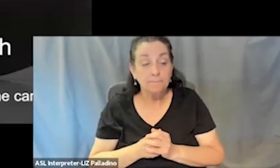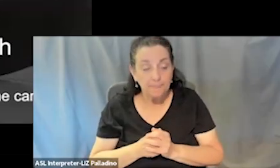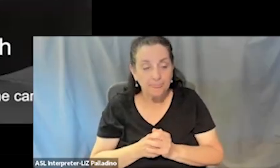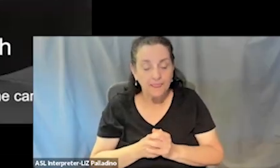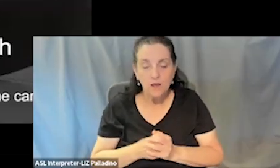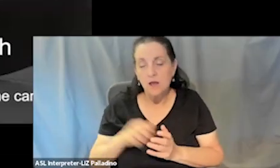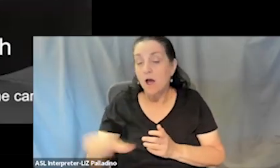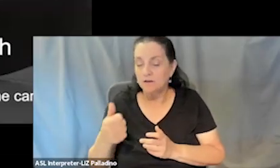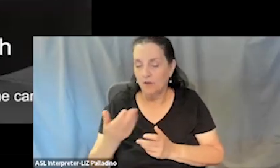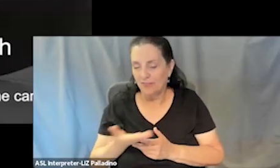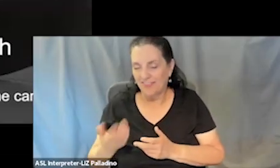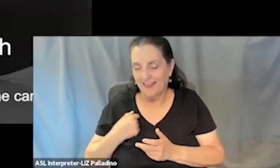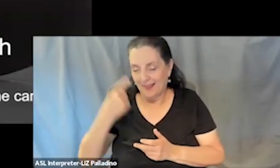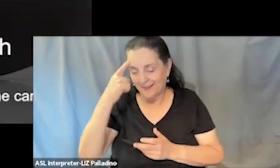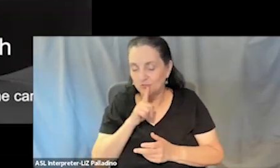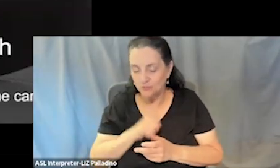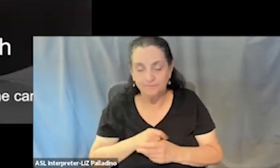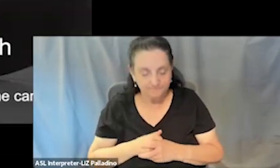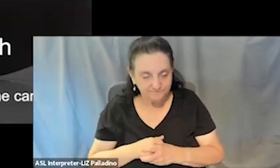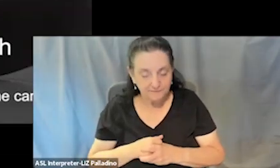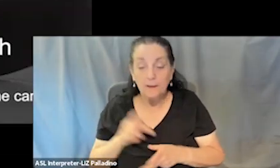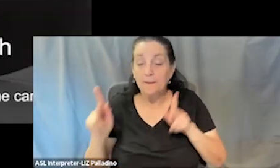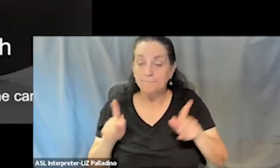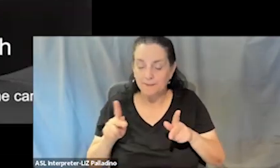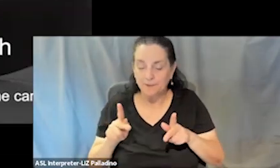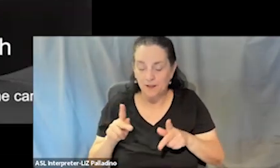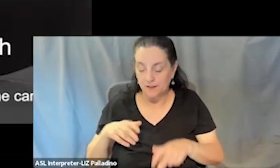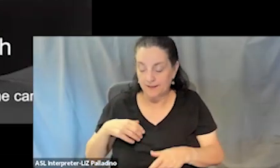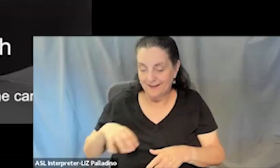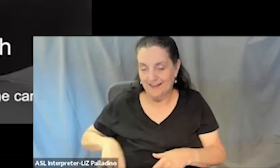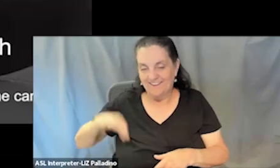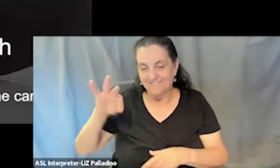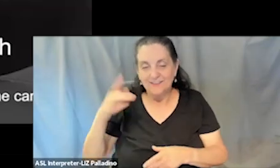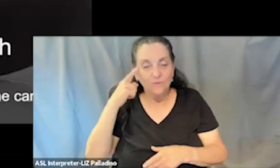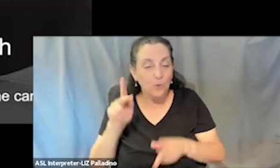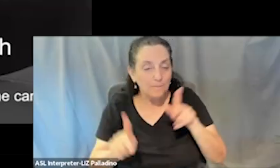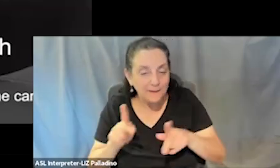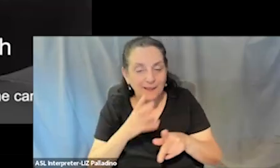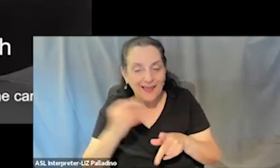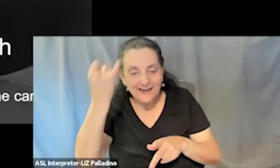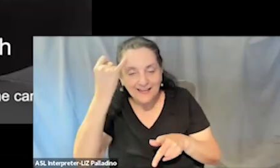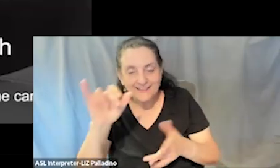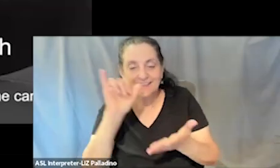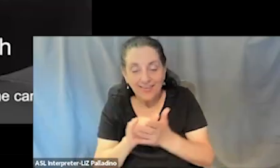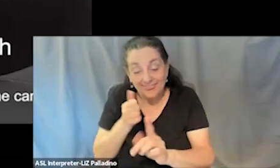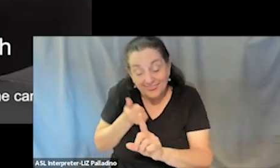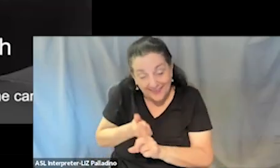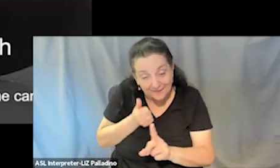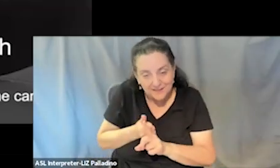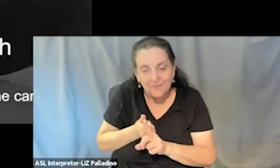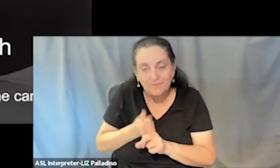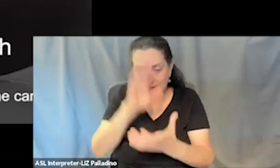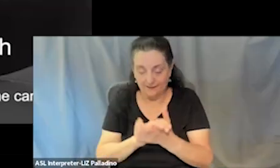Here's another truism I like. People invest in people and ideas that they believe. For a